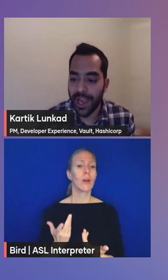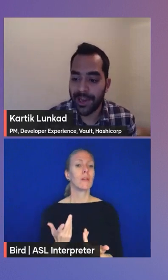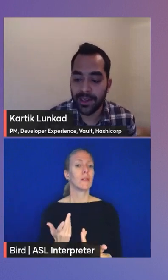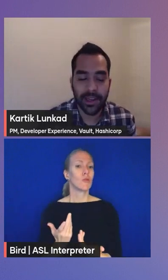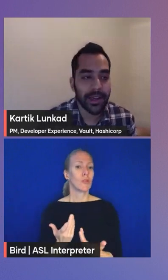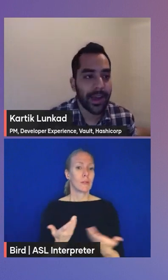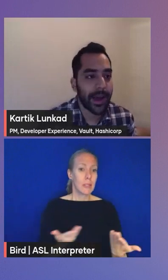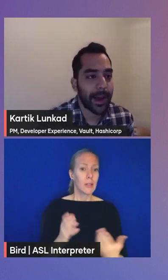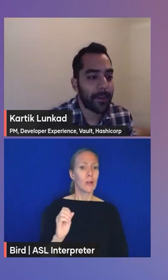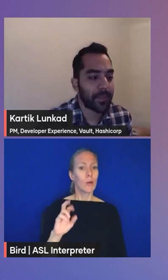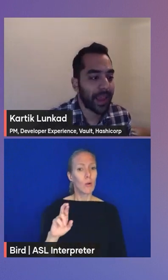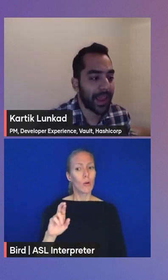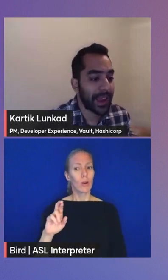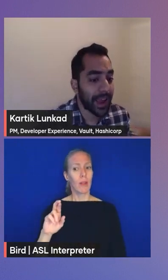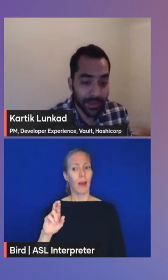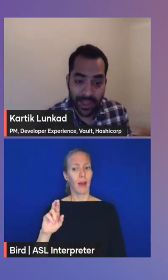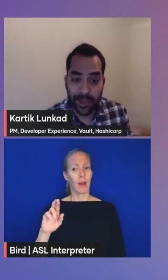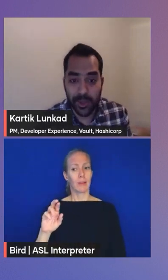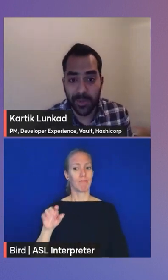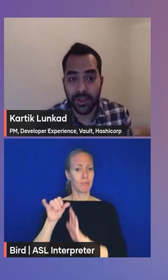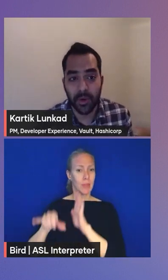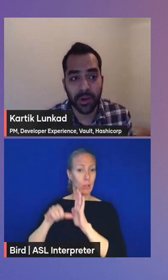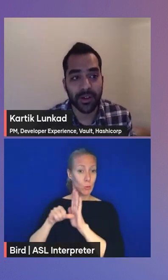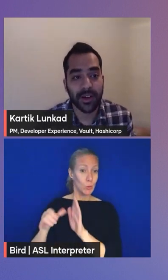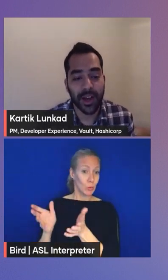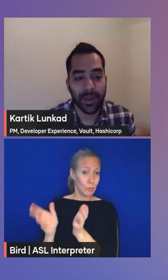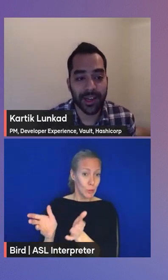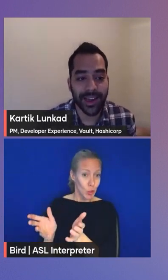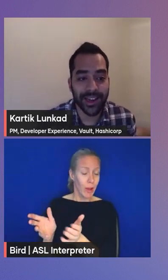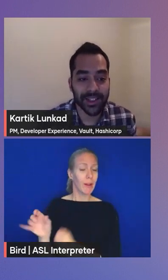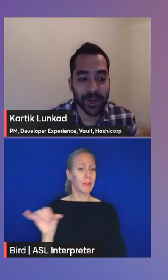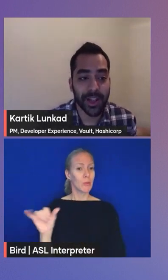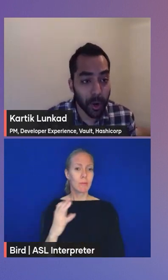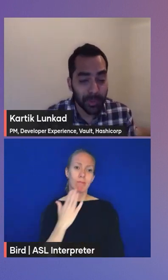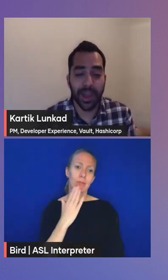YouTube chat. And yeah, thank you so much for